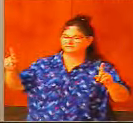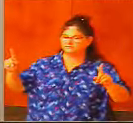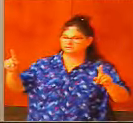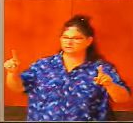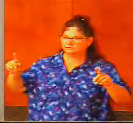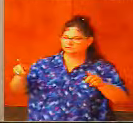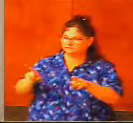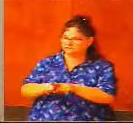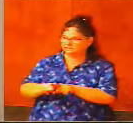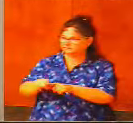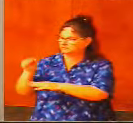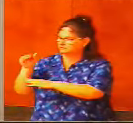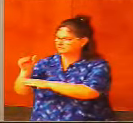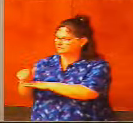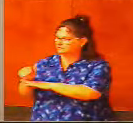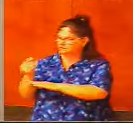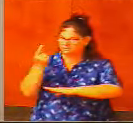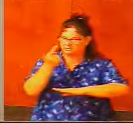day.